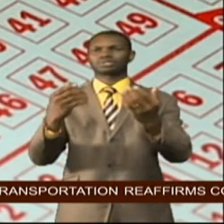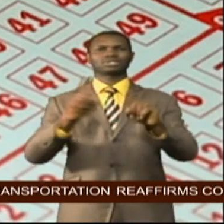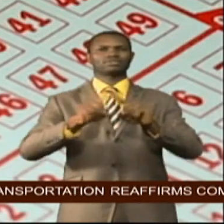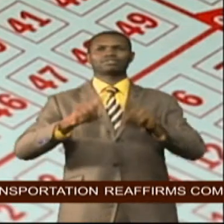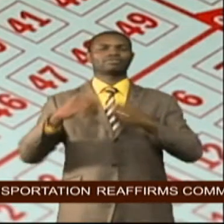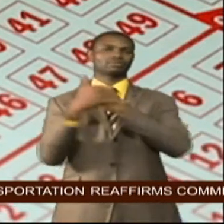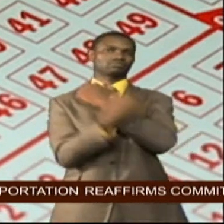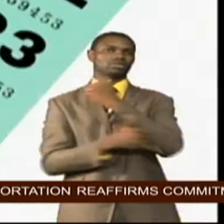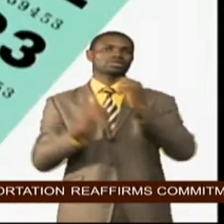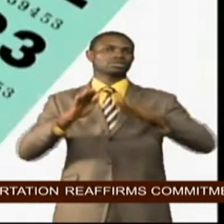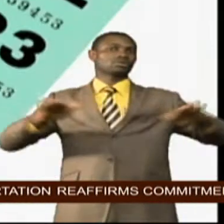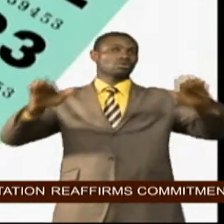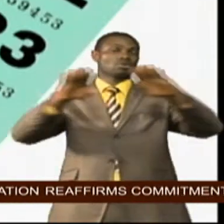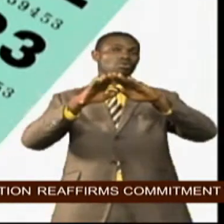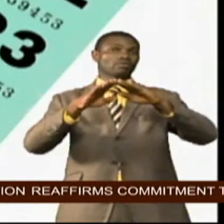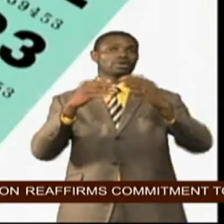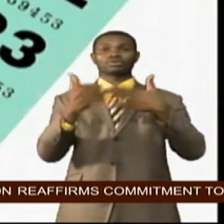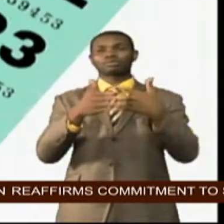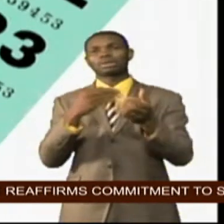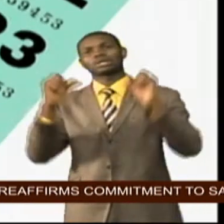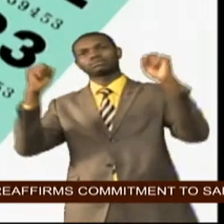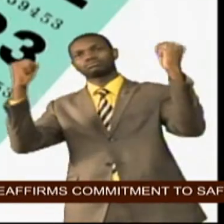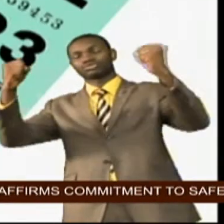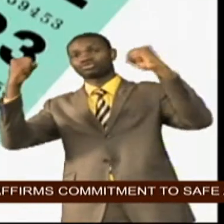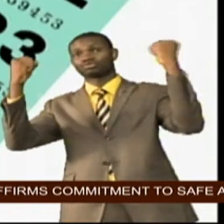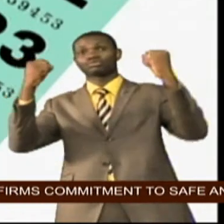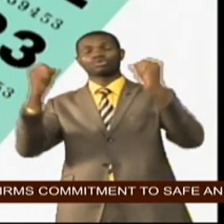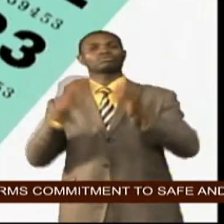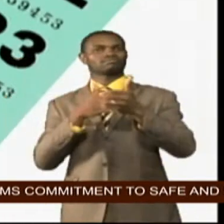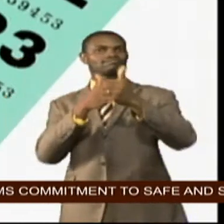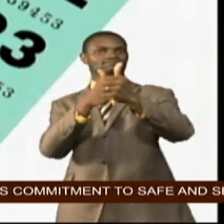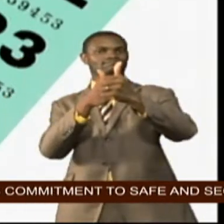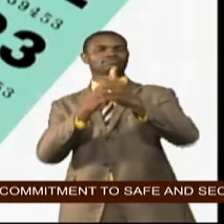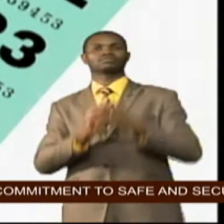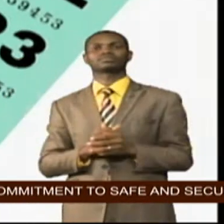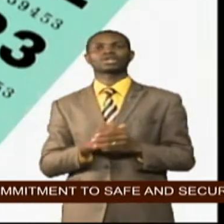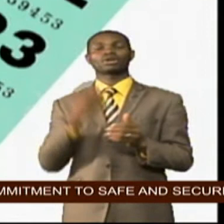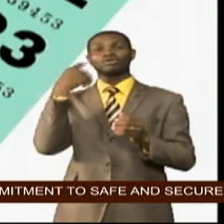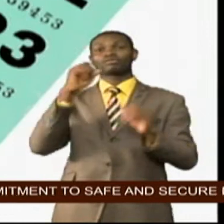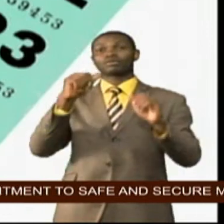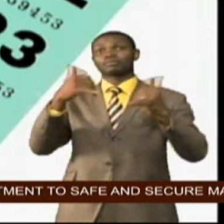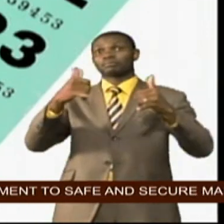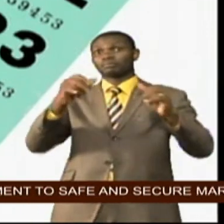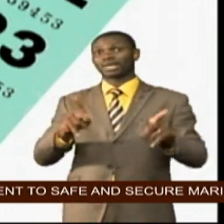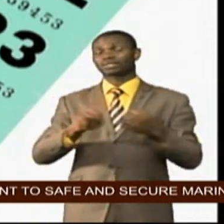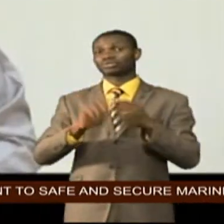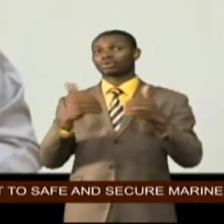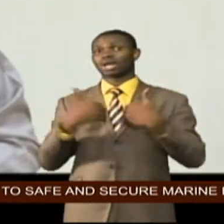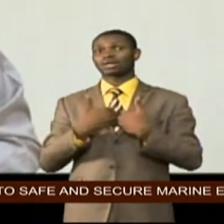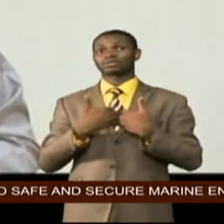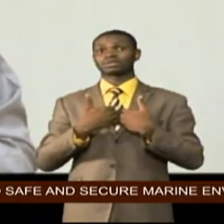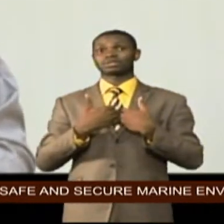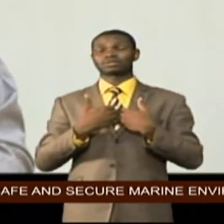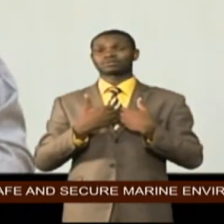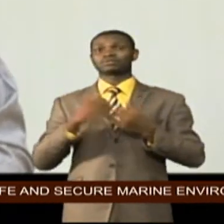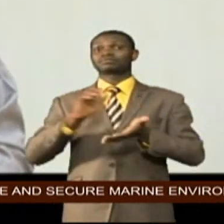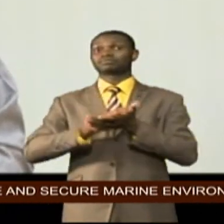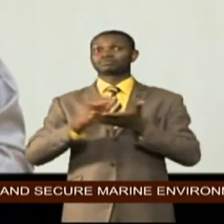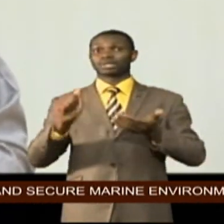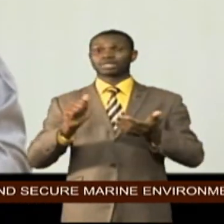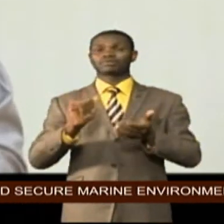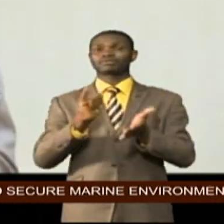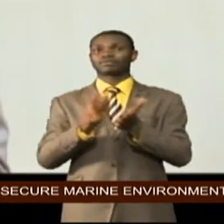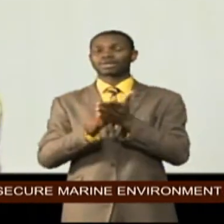countries, with the sports sector taking the lead. For players to have confidence in lotto games, the National Lottery